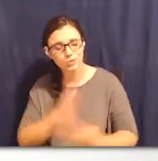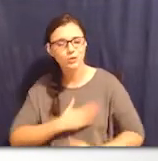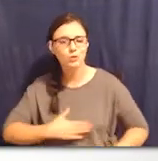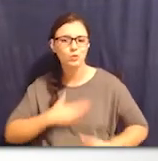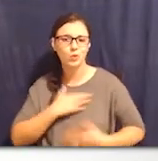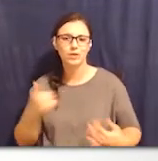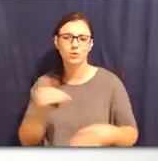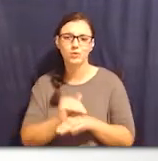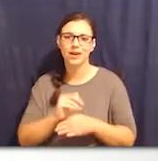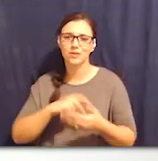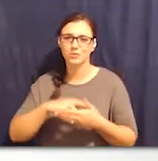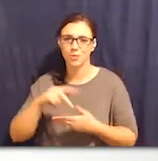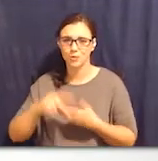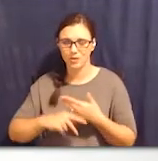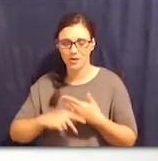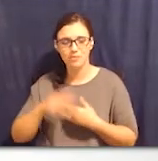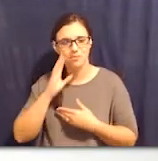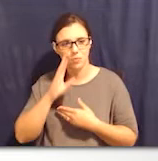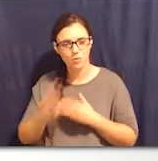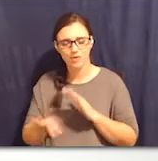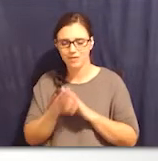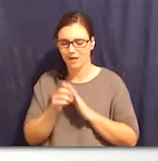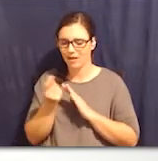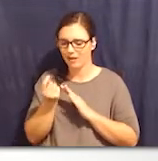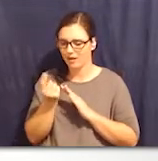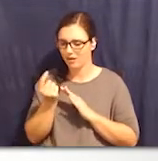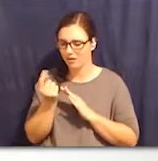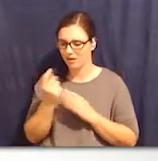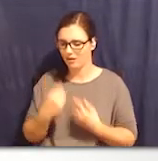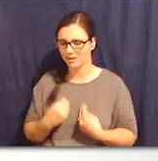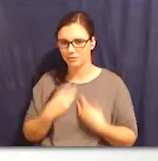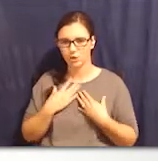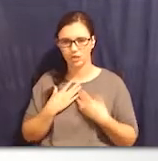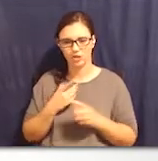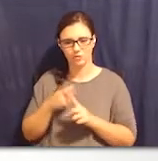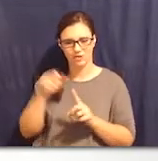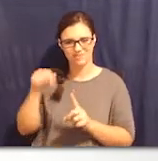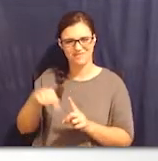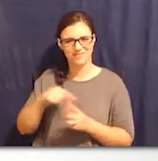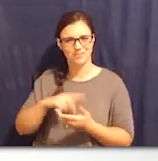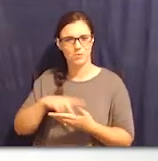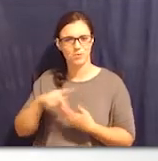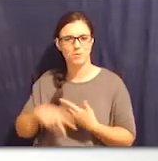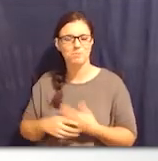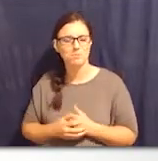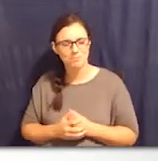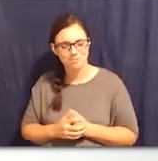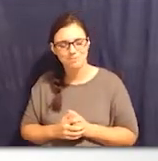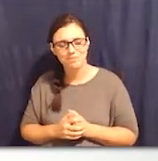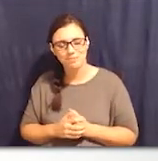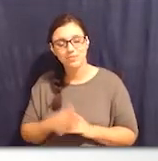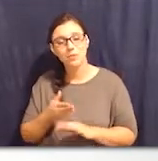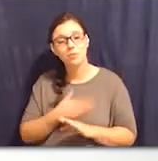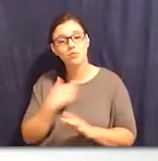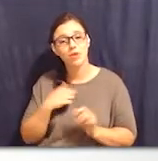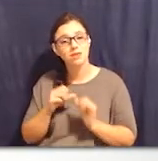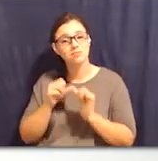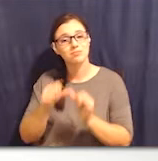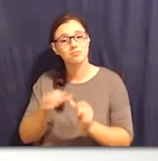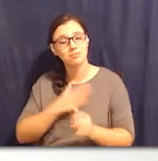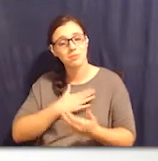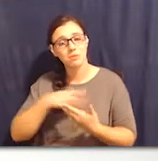every guest in the audience will enjoy tonight's program and will find a little bit of inspiration in